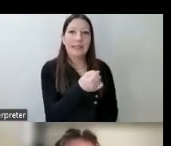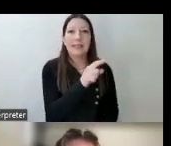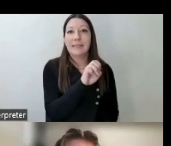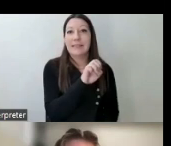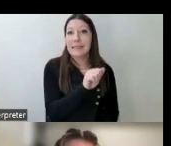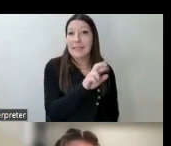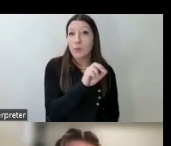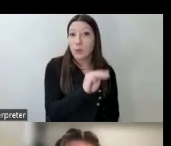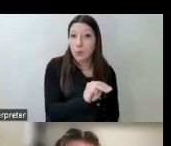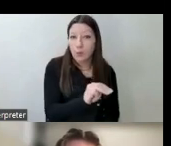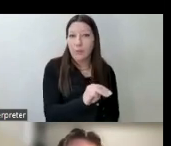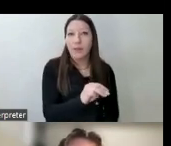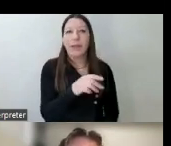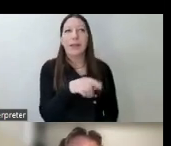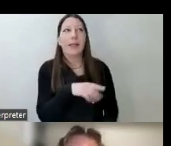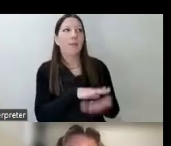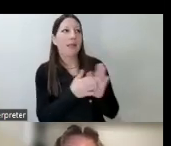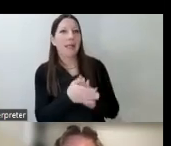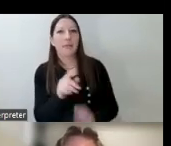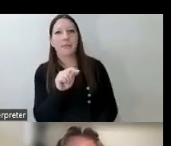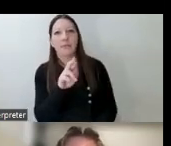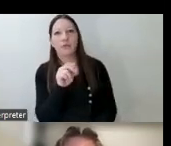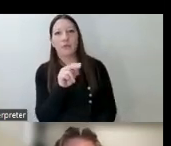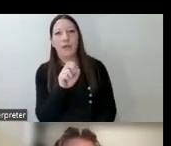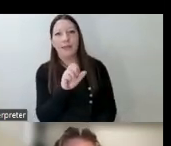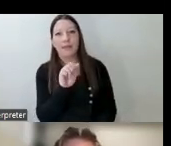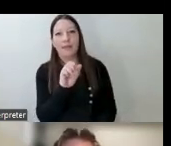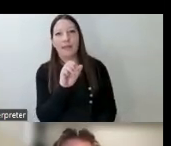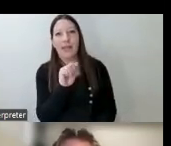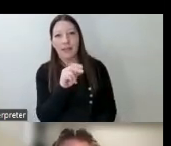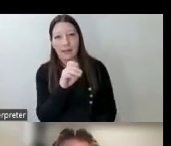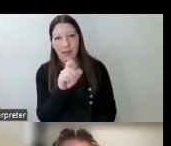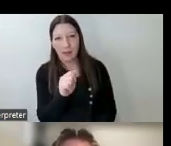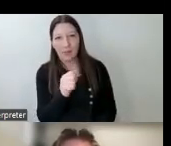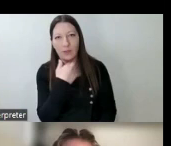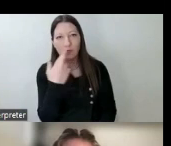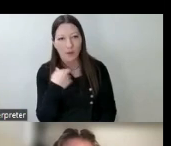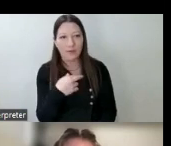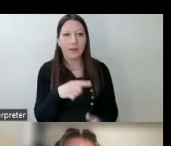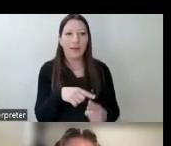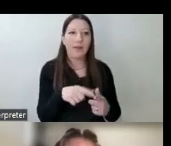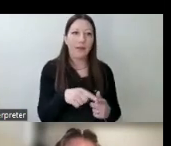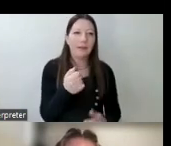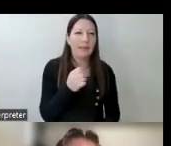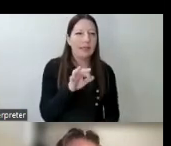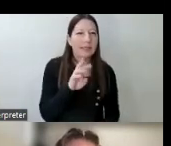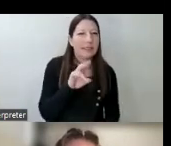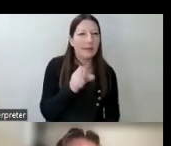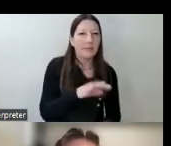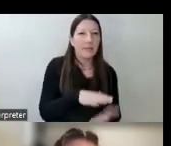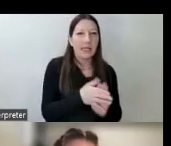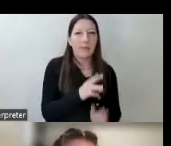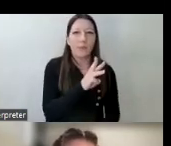the Trans-Canada Restaurant, and finally became the West Hawk Inn in the late 1970s. During its time